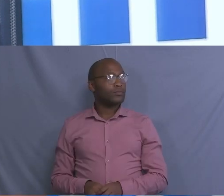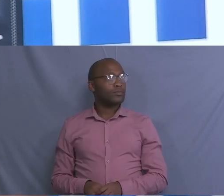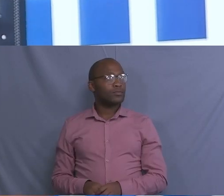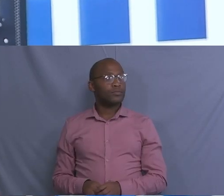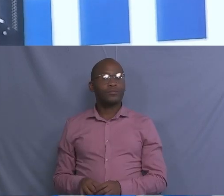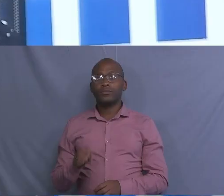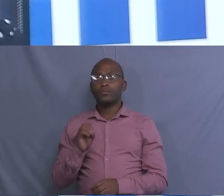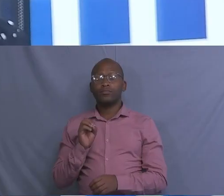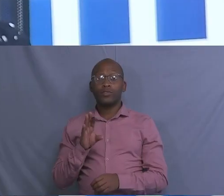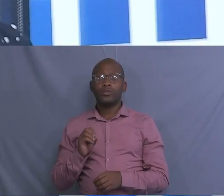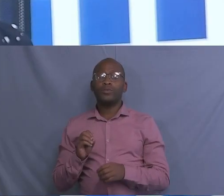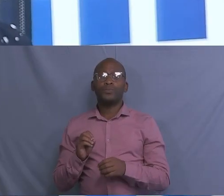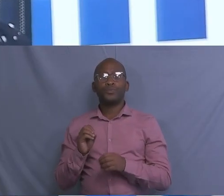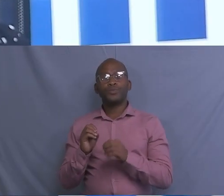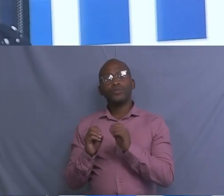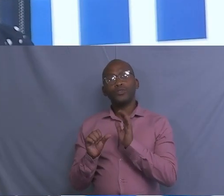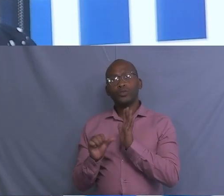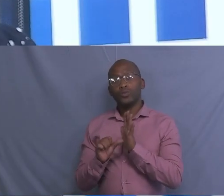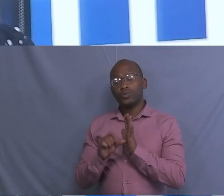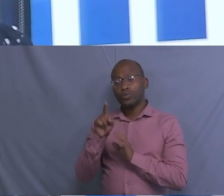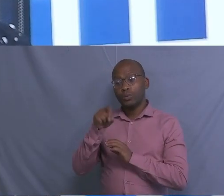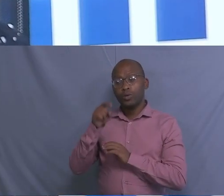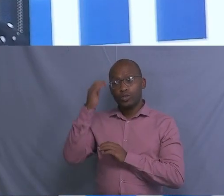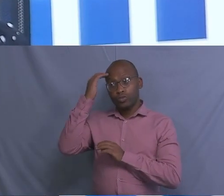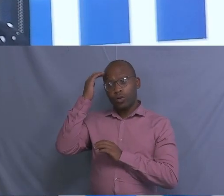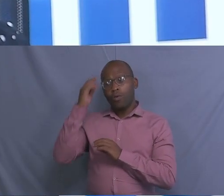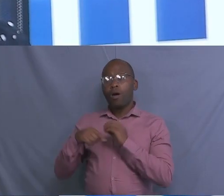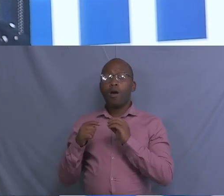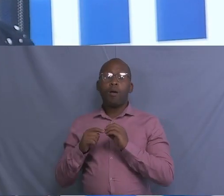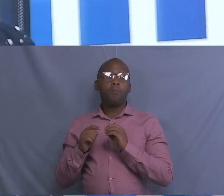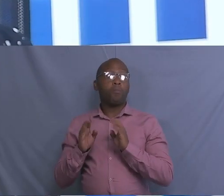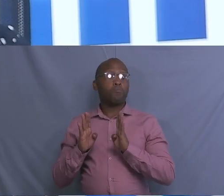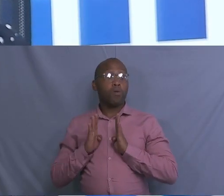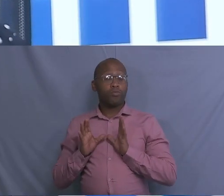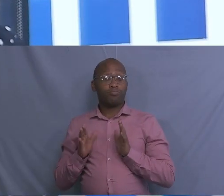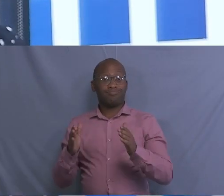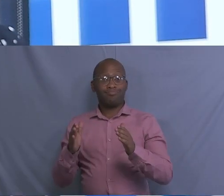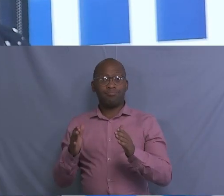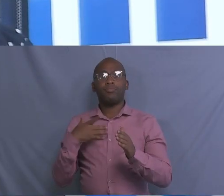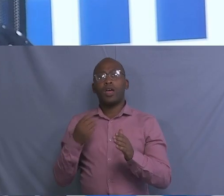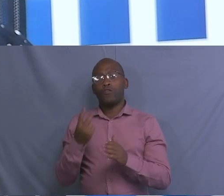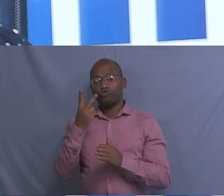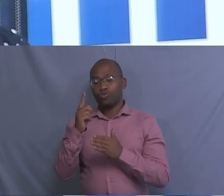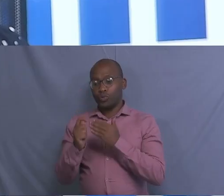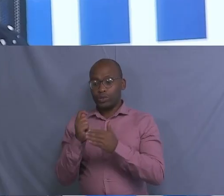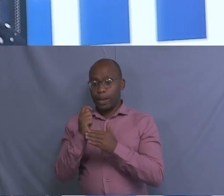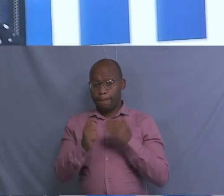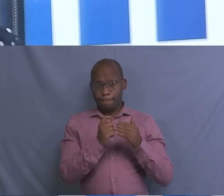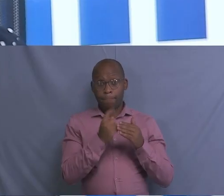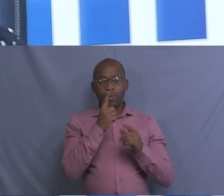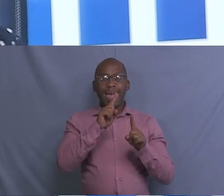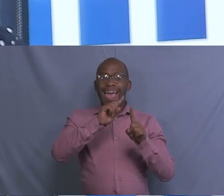So something also that's very important that you should know about the board of directors is that they are split into 2 types, which is the